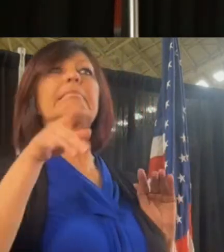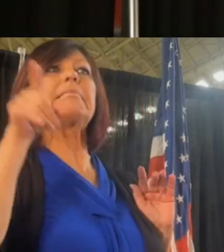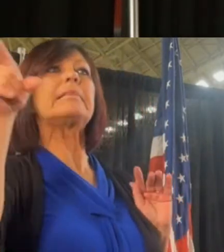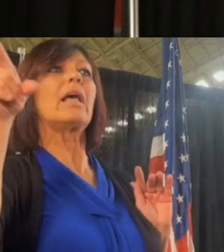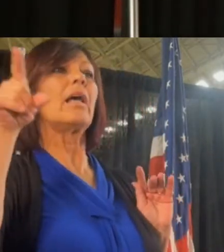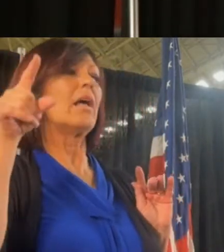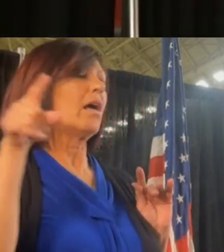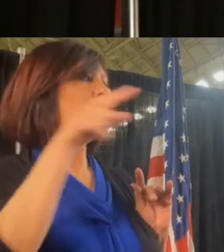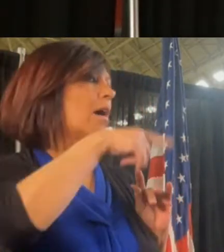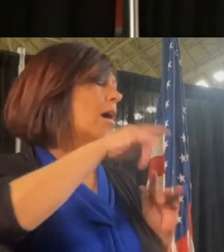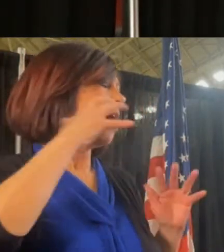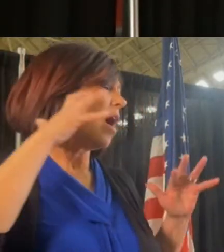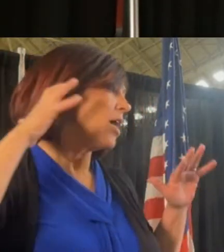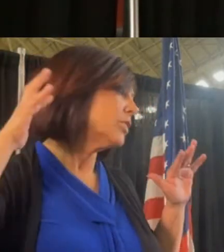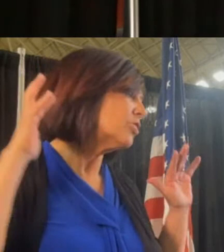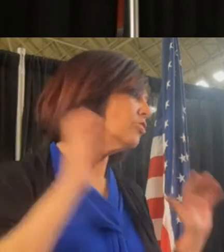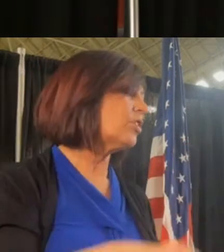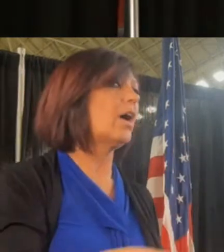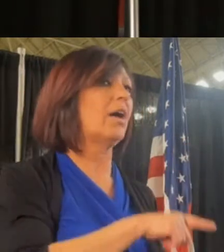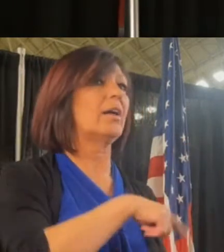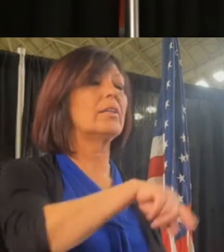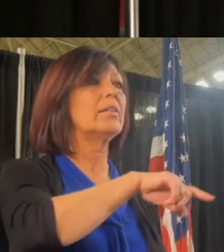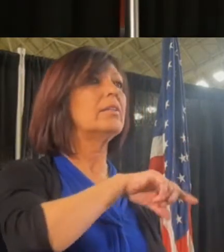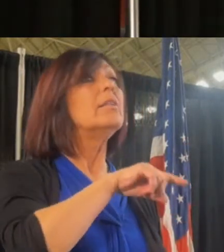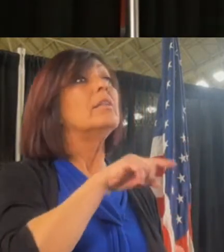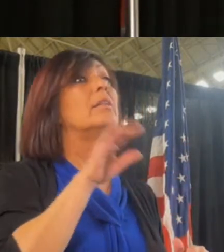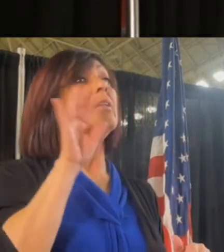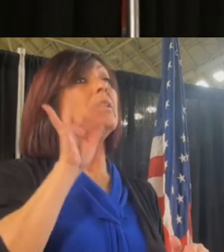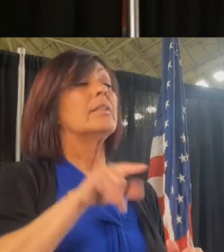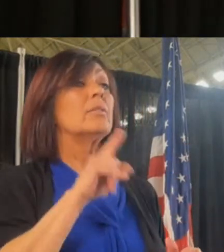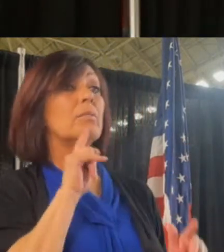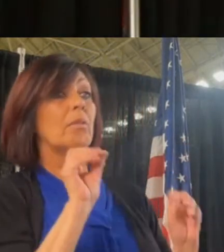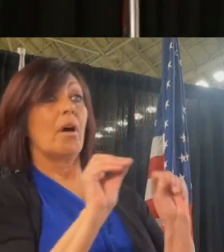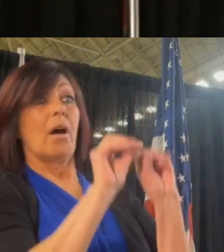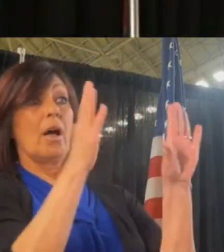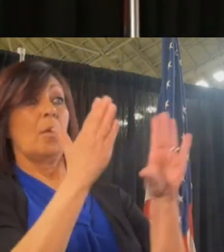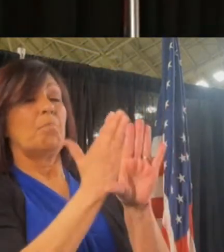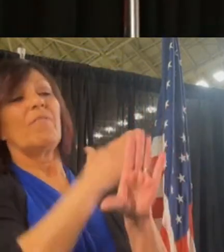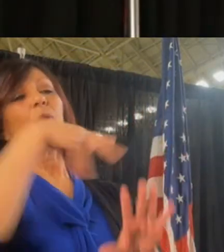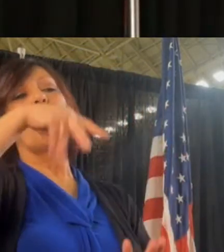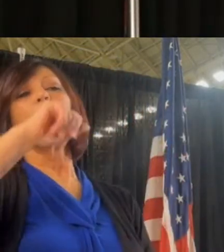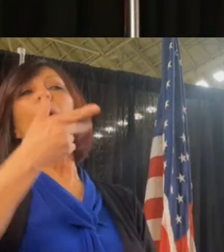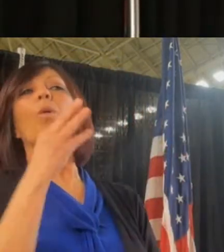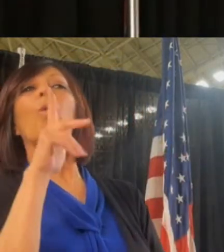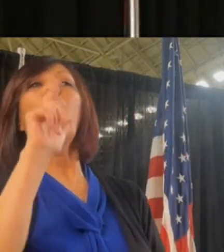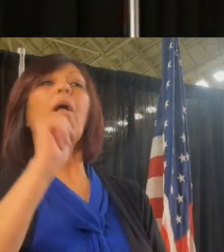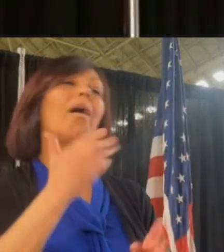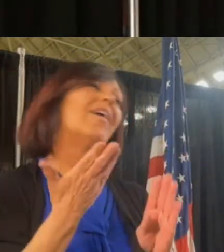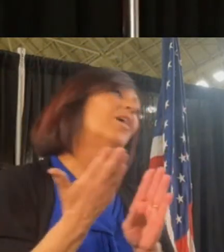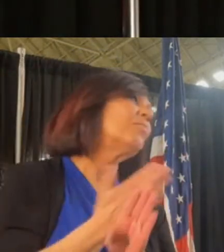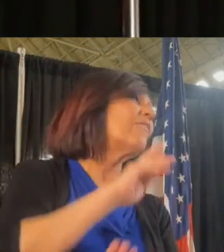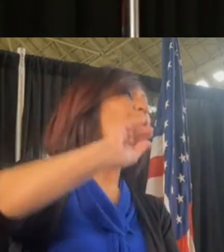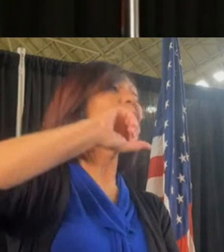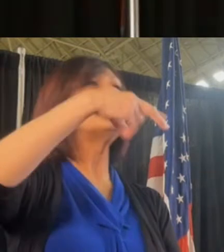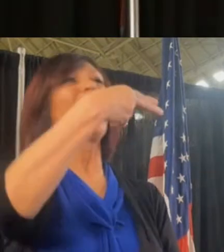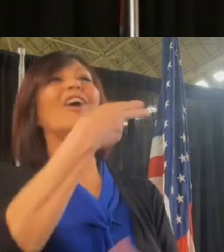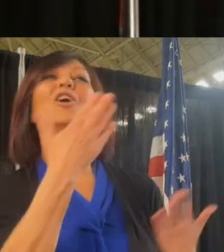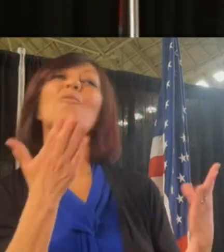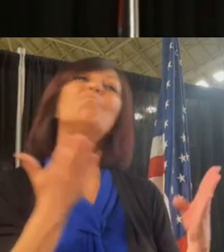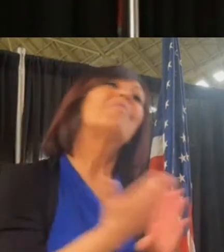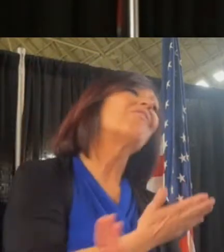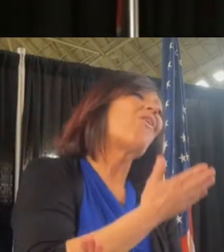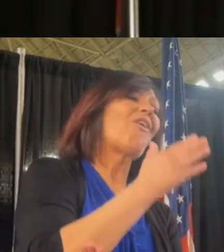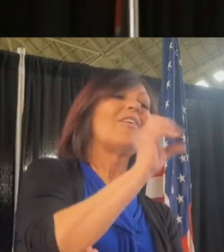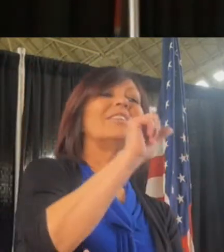sent shockwaves throughout the entire meetings. That was obviously before the Pagulas, before Josh Allen, before Stephon Diggs and so many